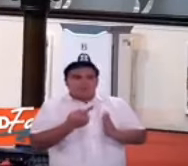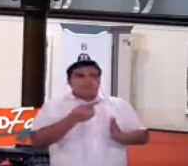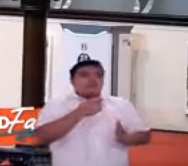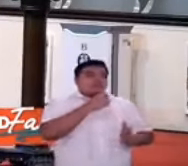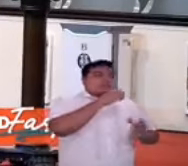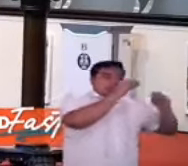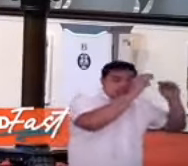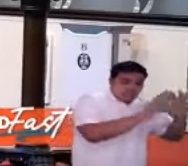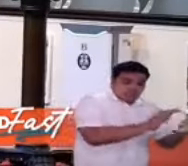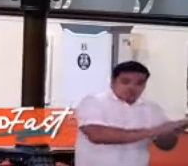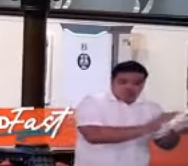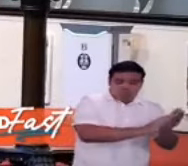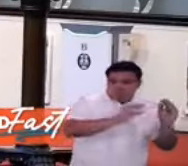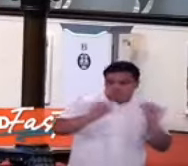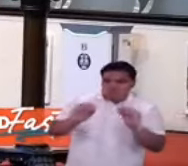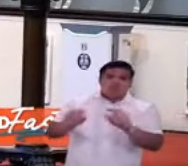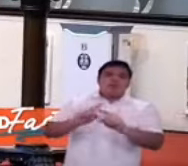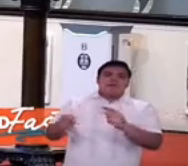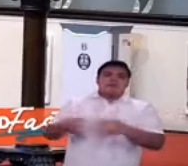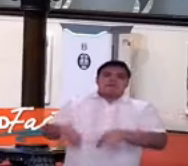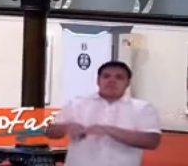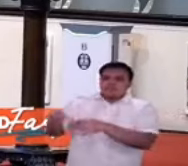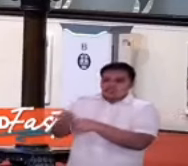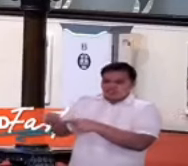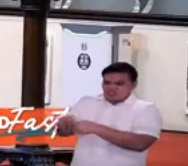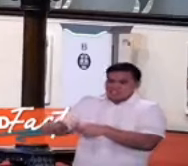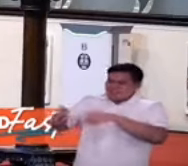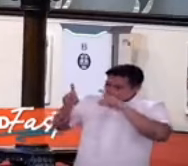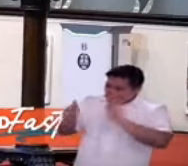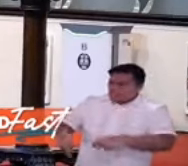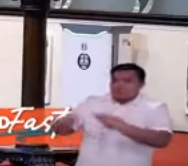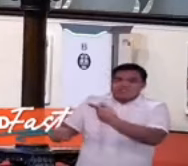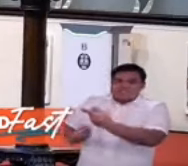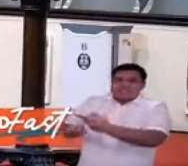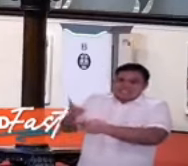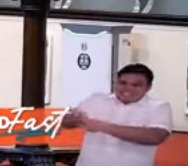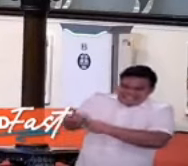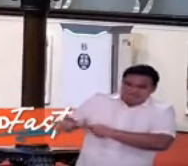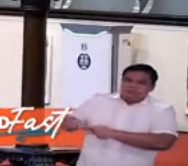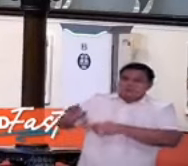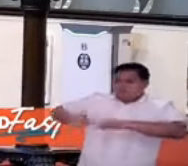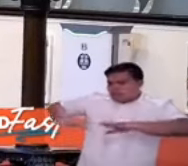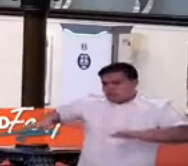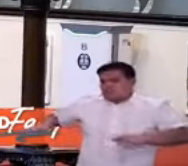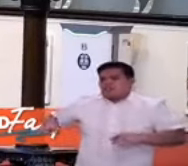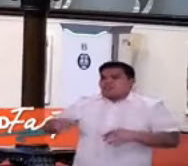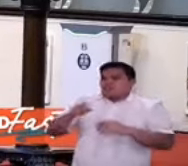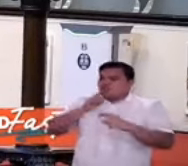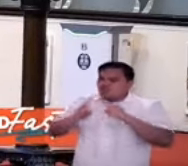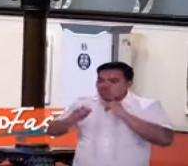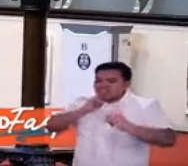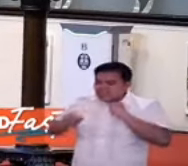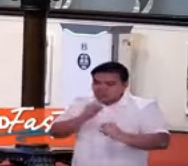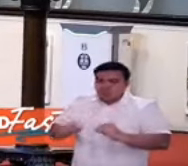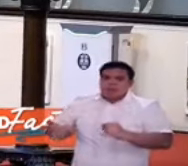only our teachers in the school teach them, but to train means to really discipline them, to be able to form them, to instruct